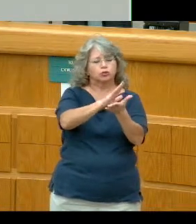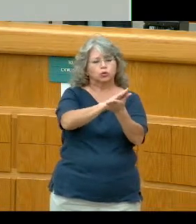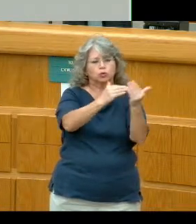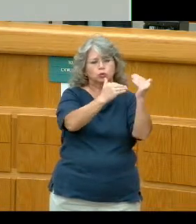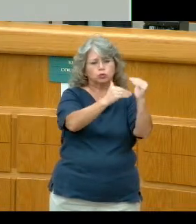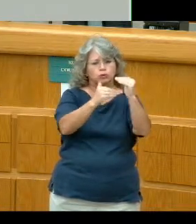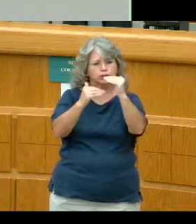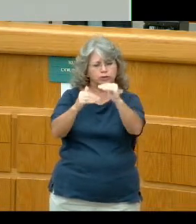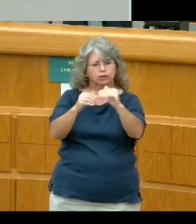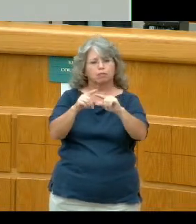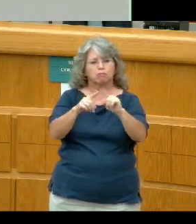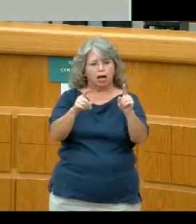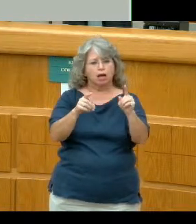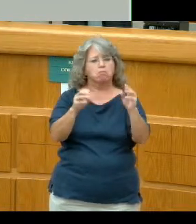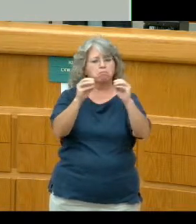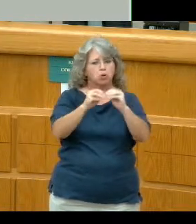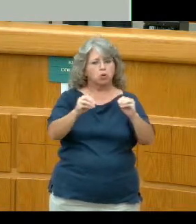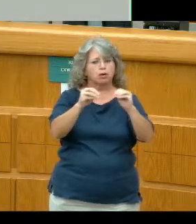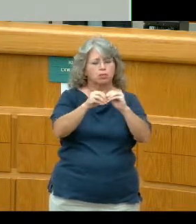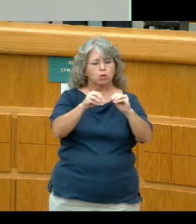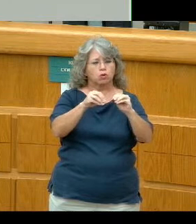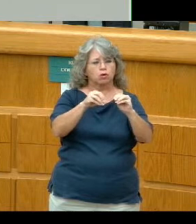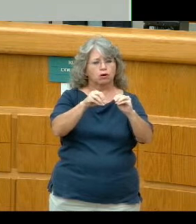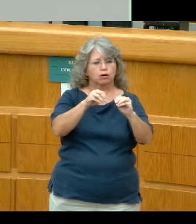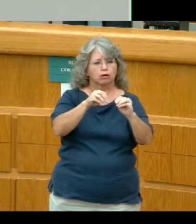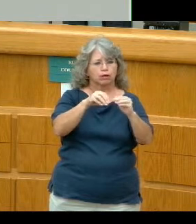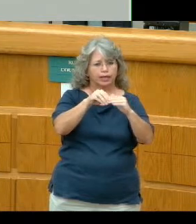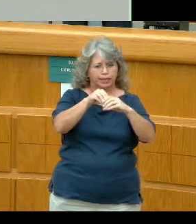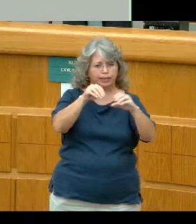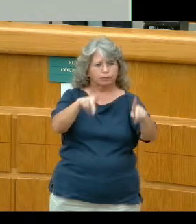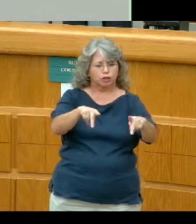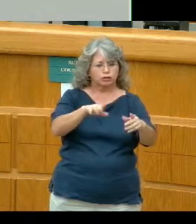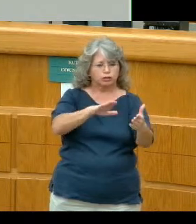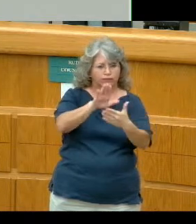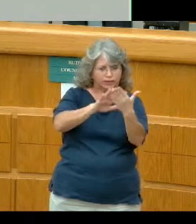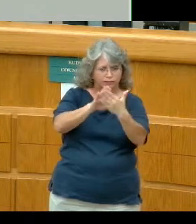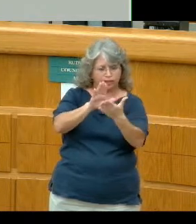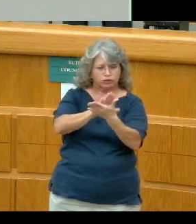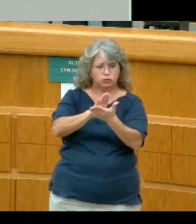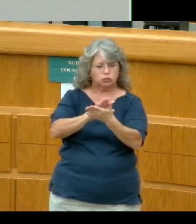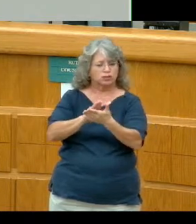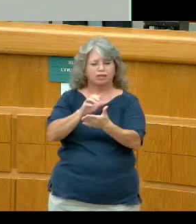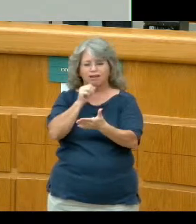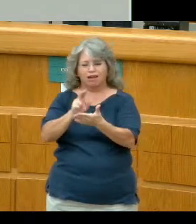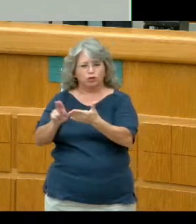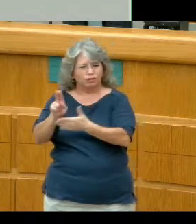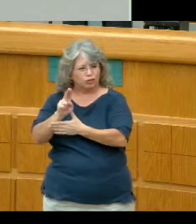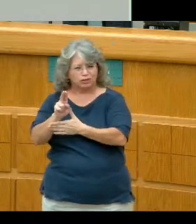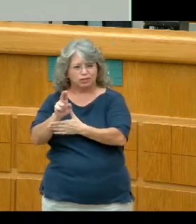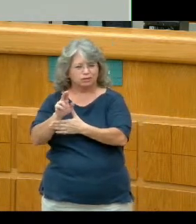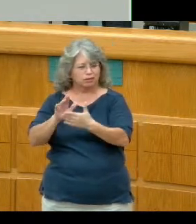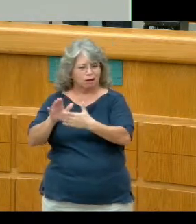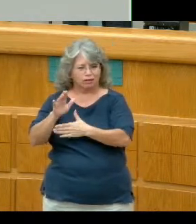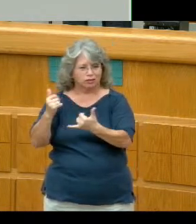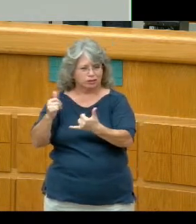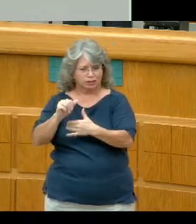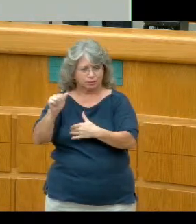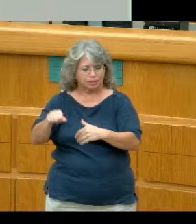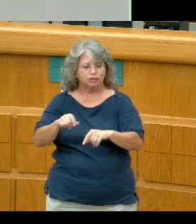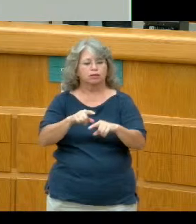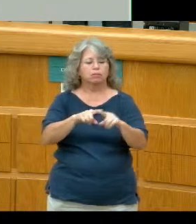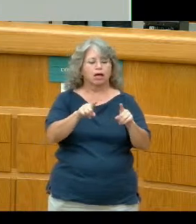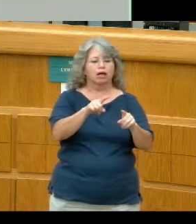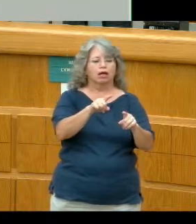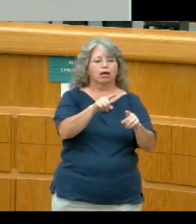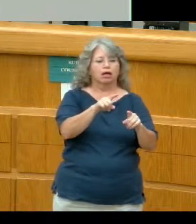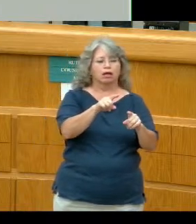lightening up. We're going to more and more face-to-face schooling. The universities won't be doing that, at least this semester, but our K through 12